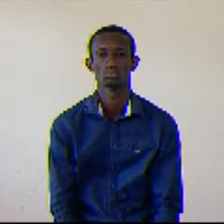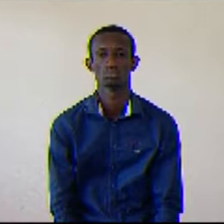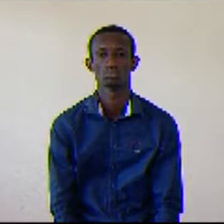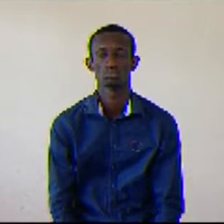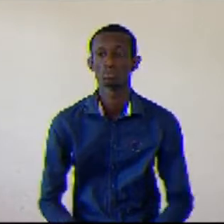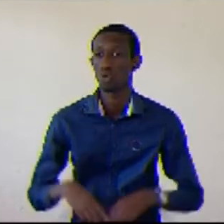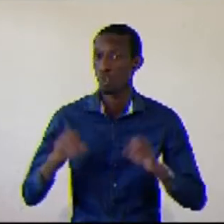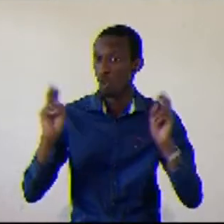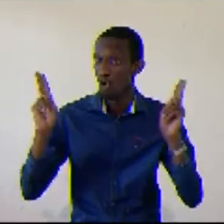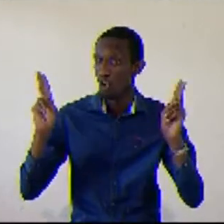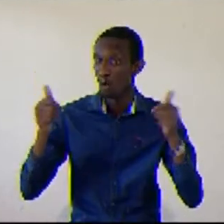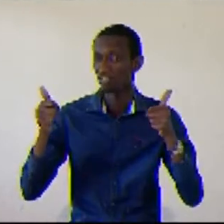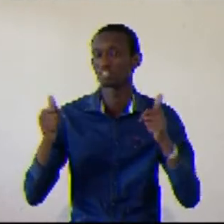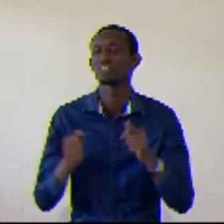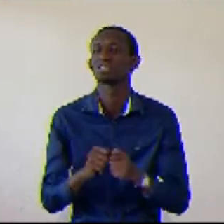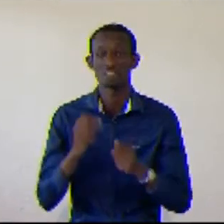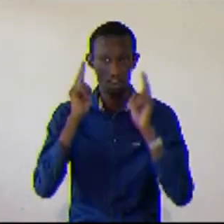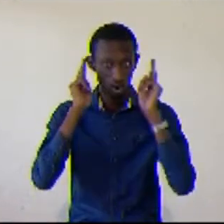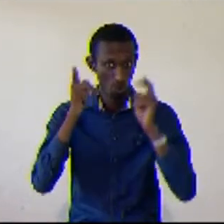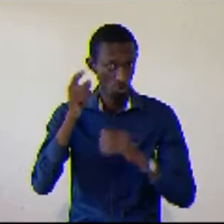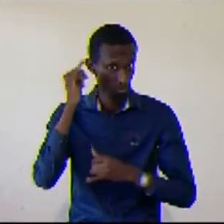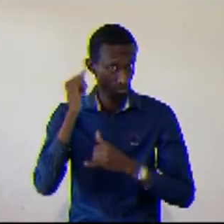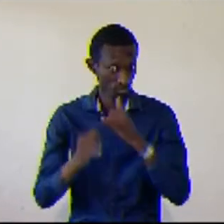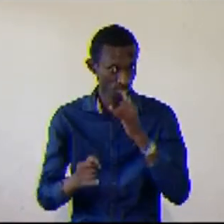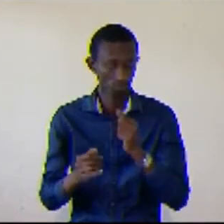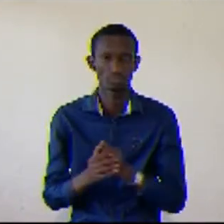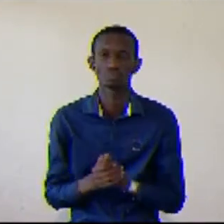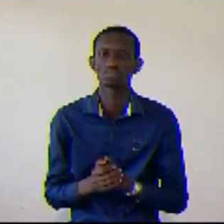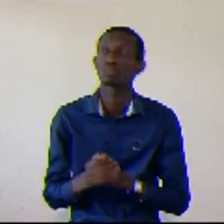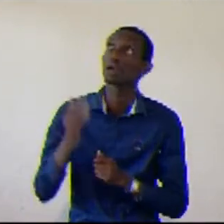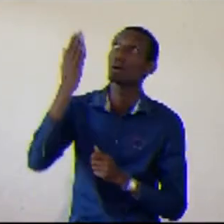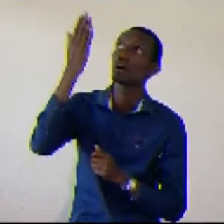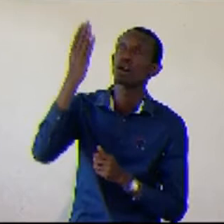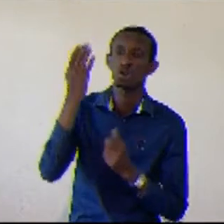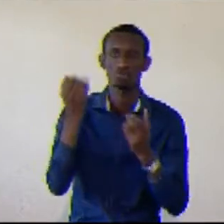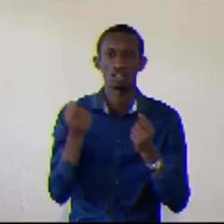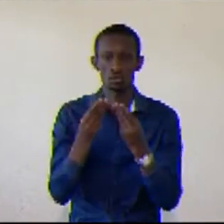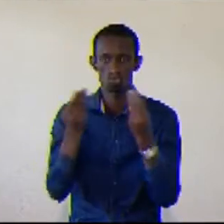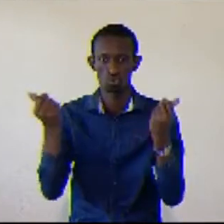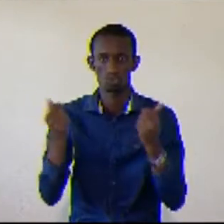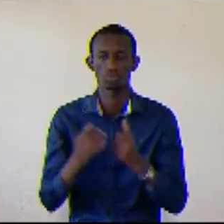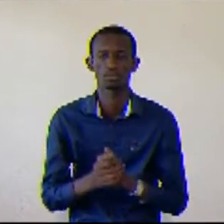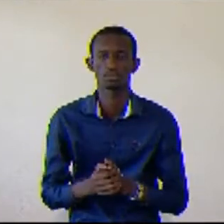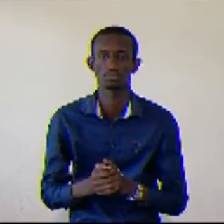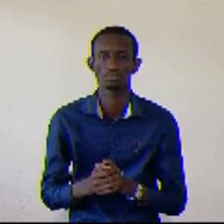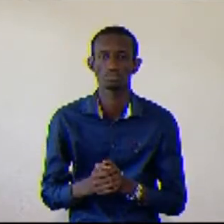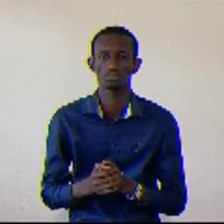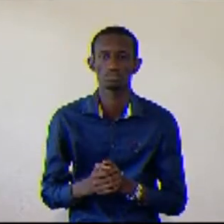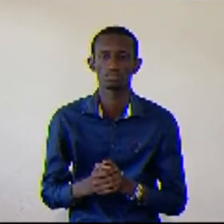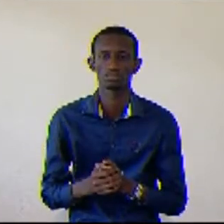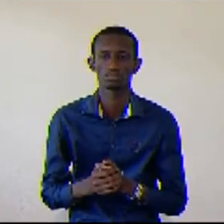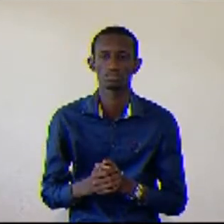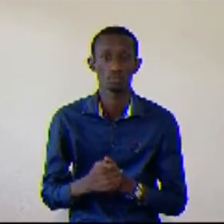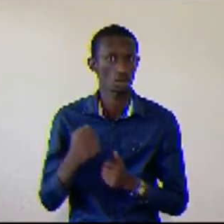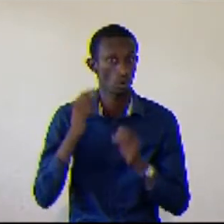Oh, fine. Hope you are done. Here you have the solution, right? We